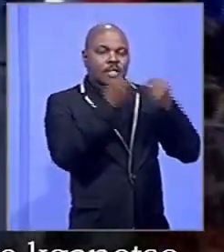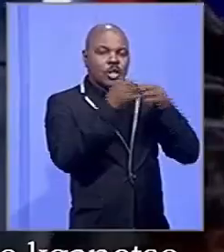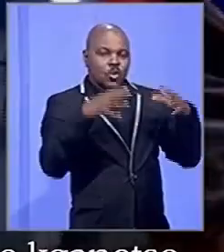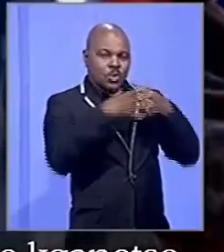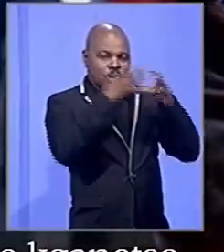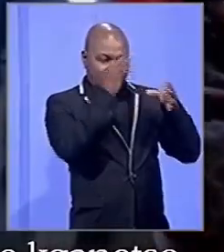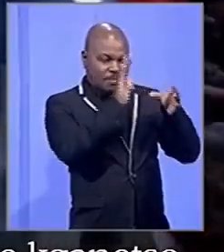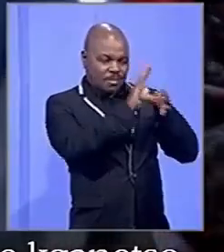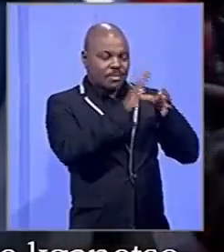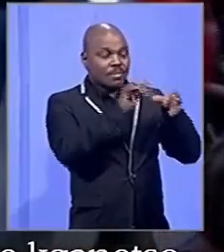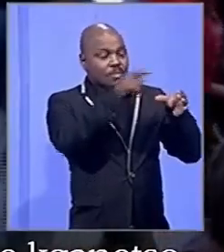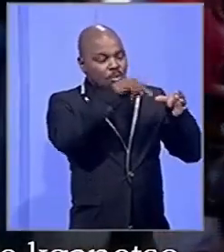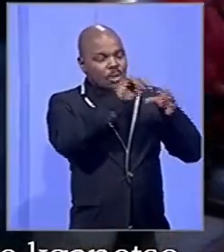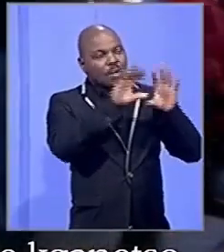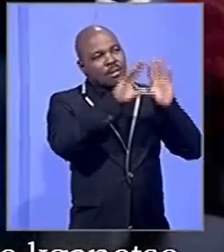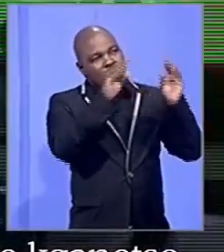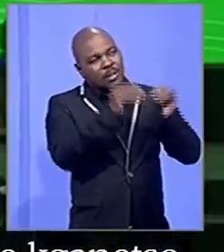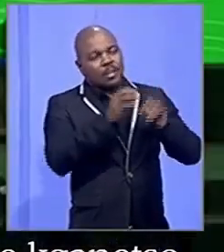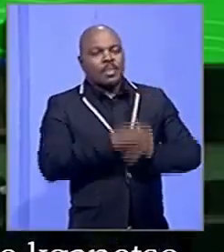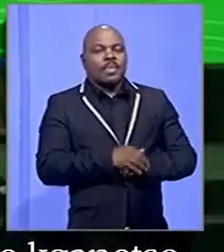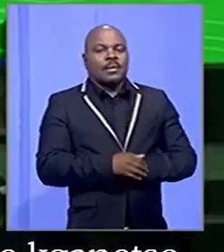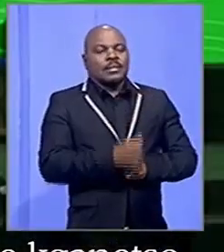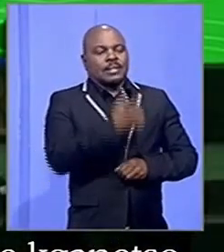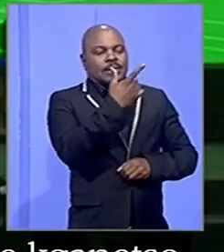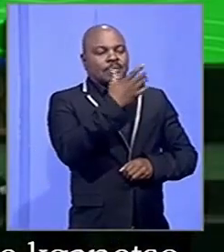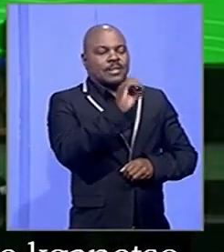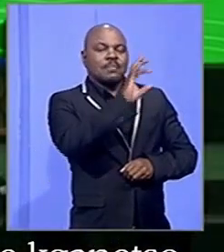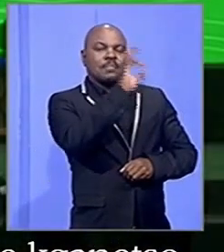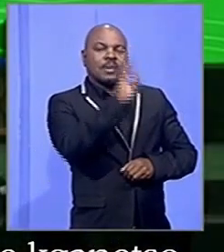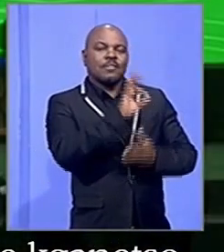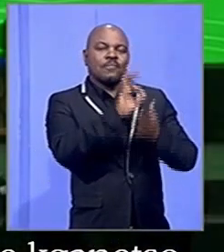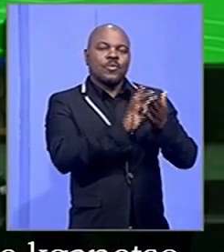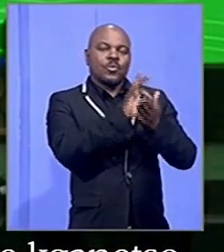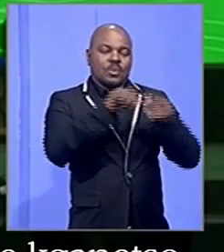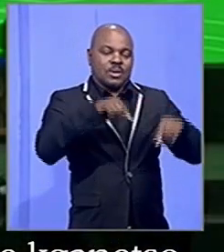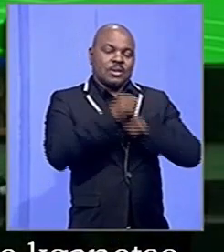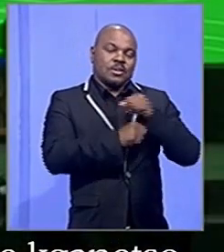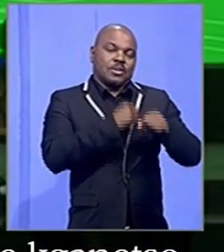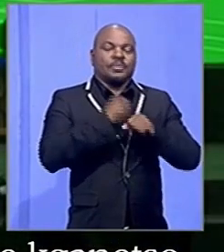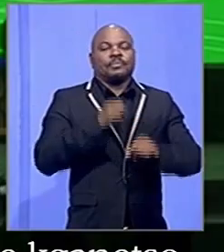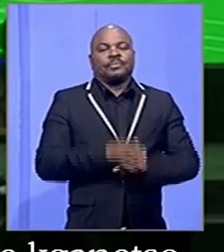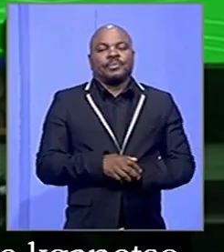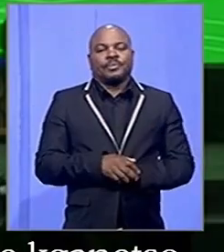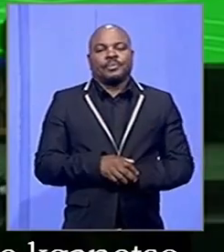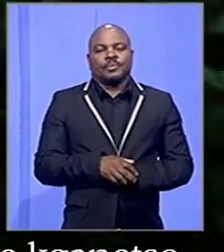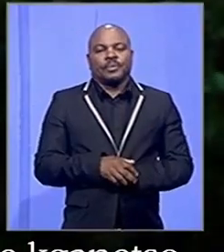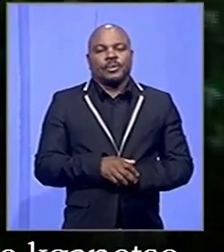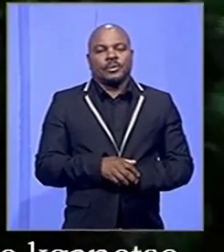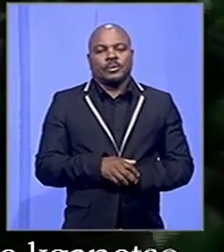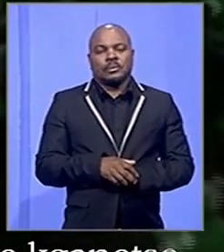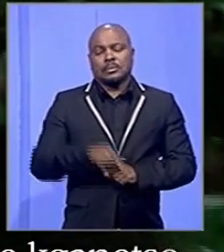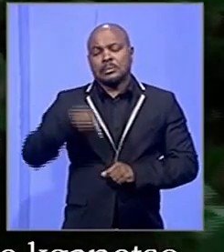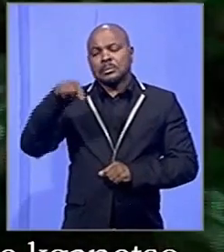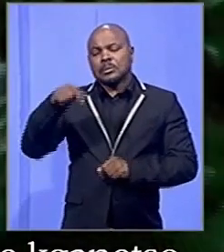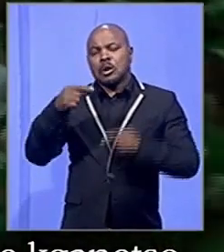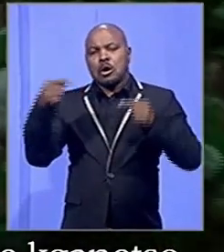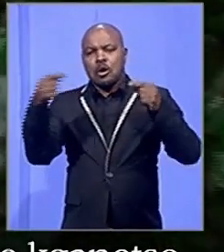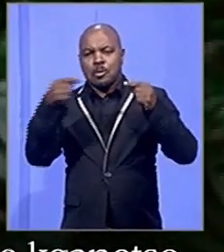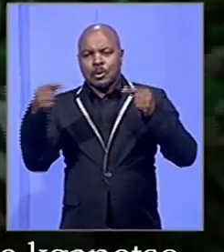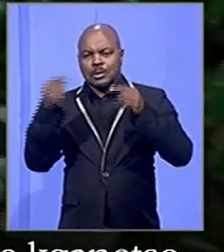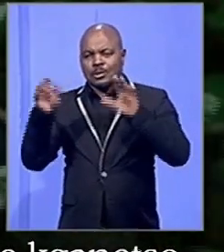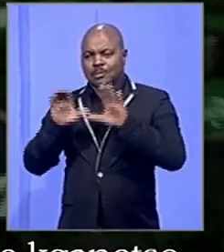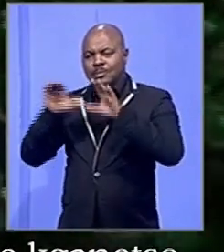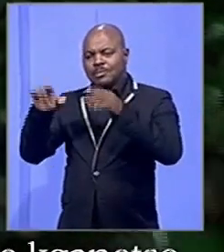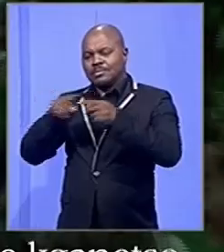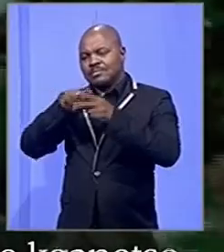a kopane a emela diperesente di le 70 tsa divoutu tsa ditlhopho tsa monongwaga. Makoko a leng kgatlhanong le puso ya